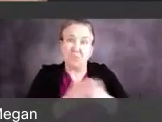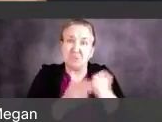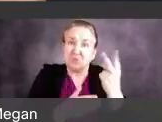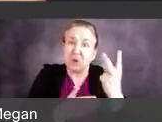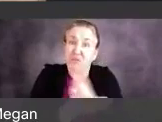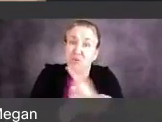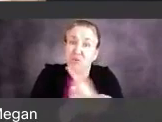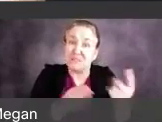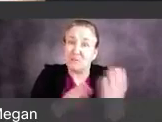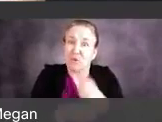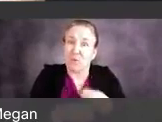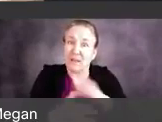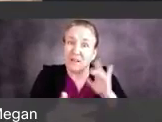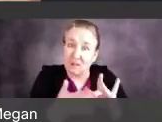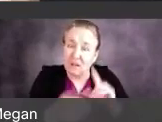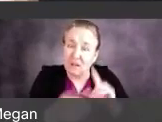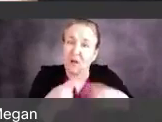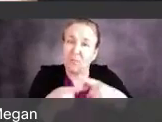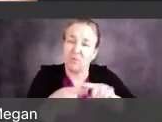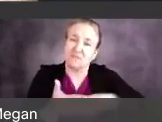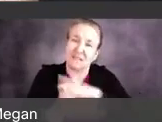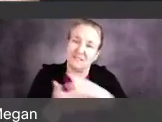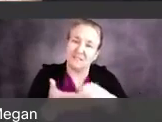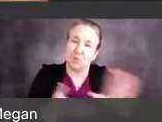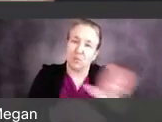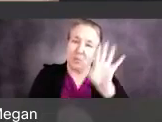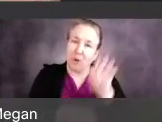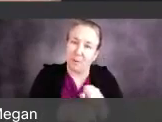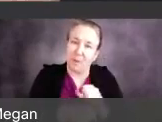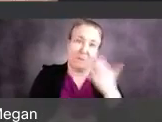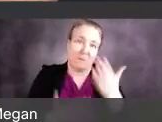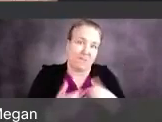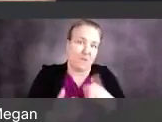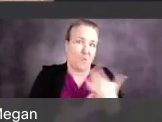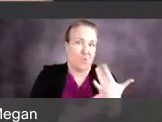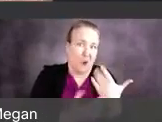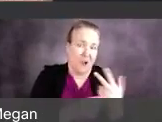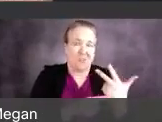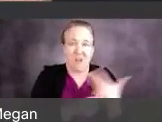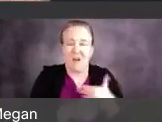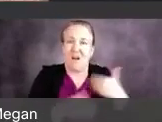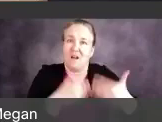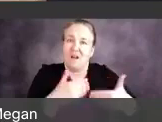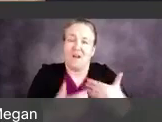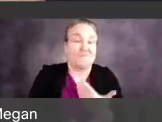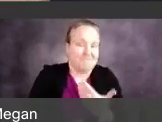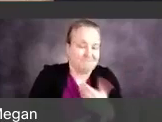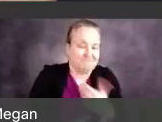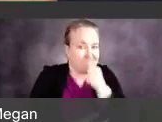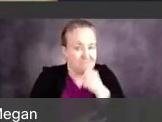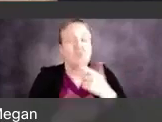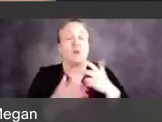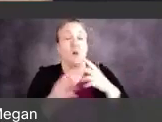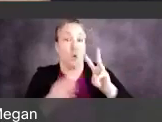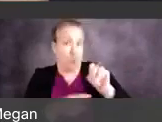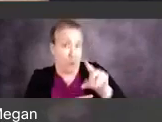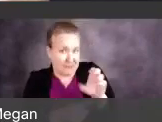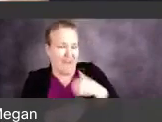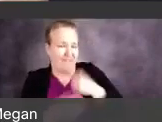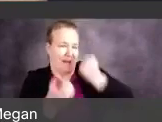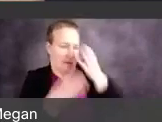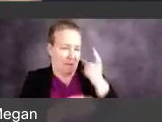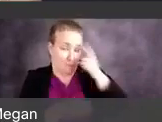hear back from us about scheduling an appointment. We do now have information on our website to give those of you who